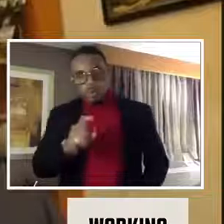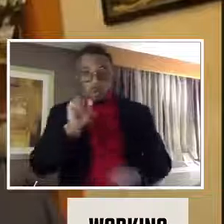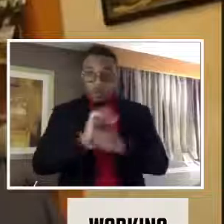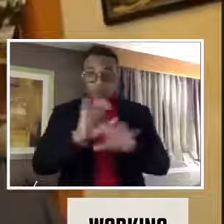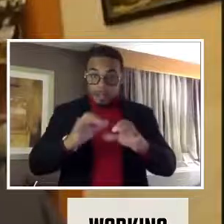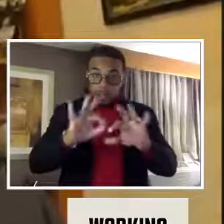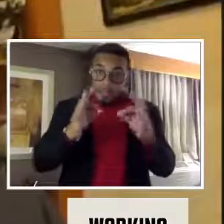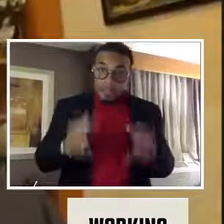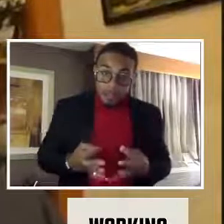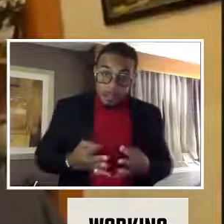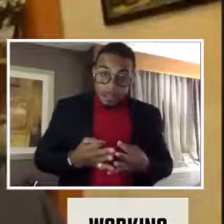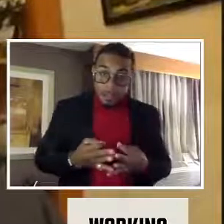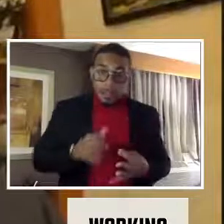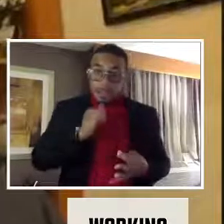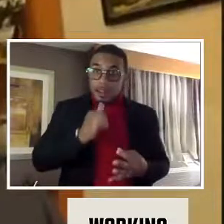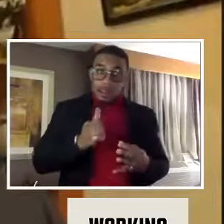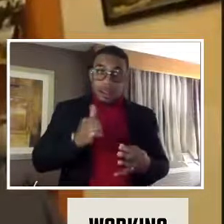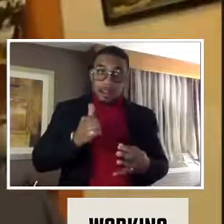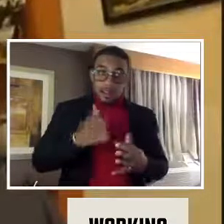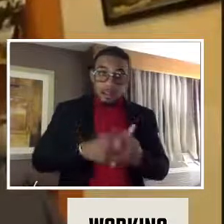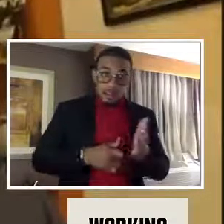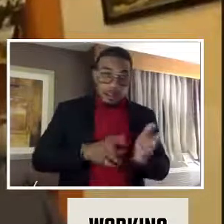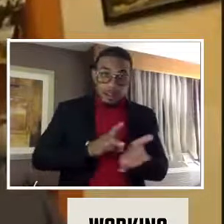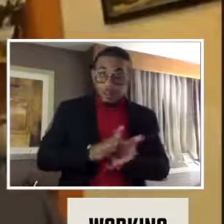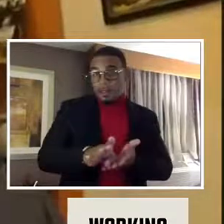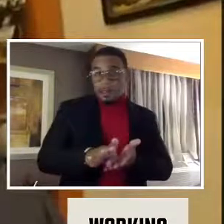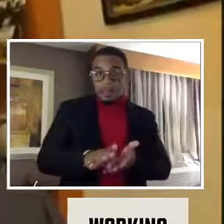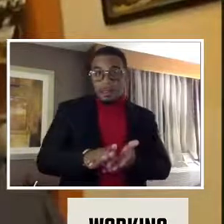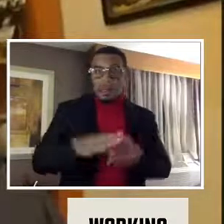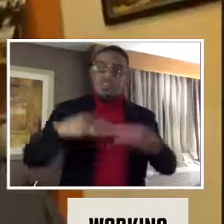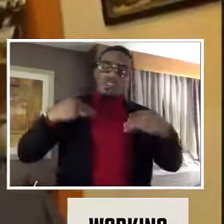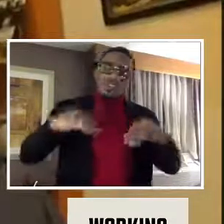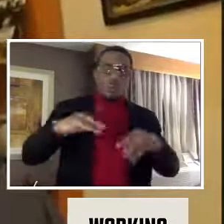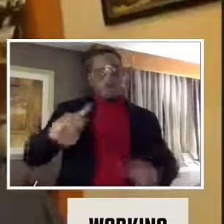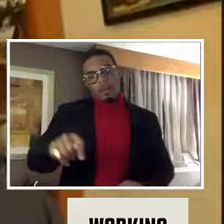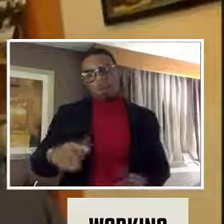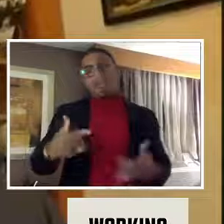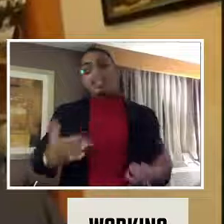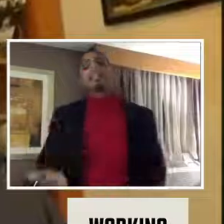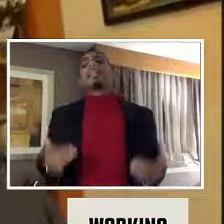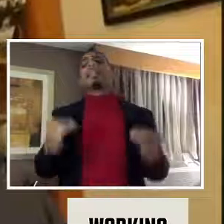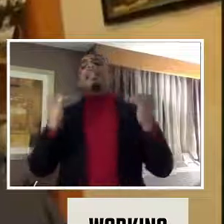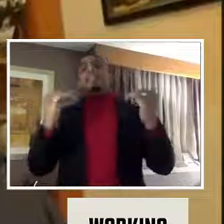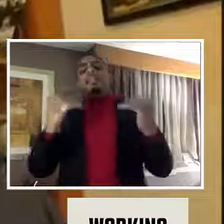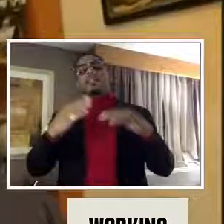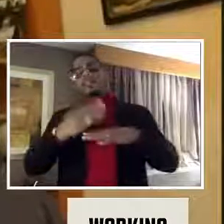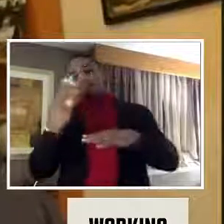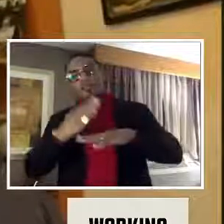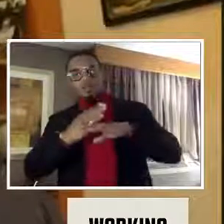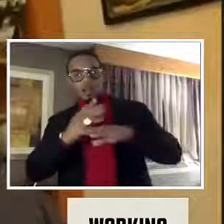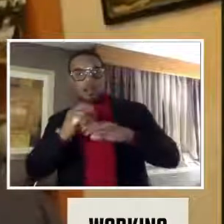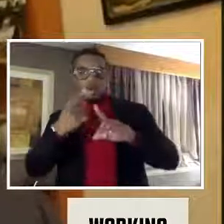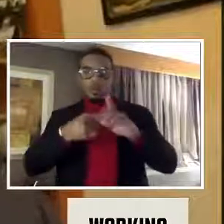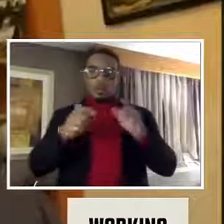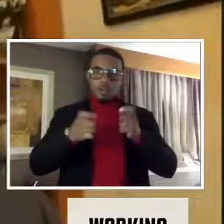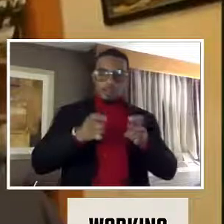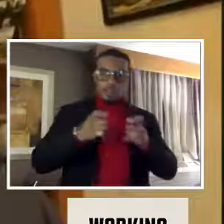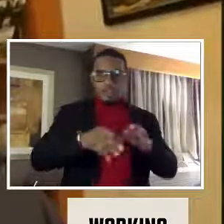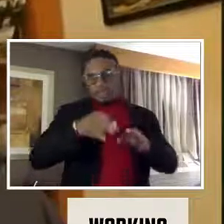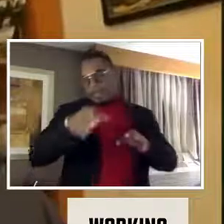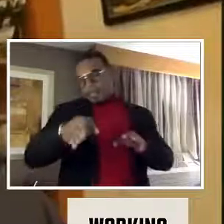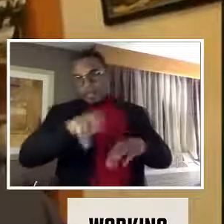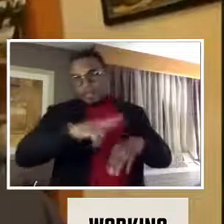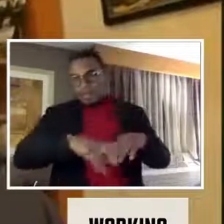working class families are not priced out, pushed out, or sold out. Let's lift the ban on rent control, extend the